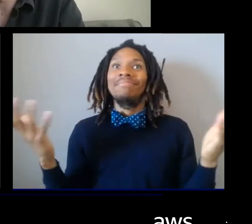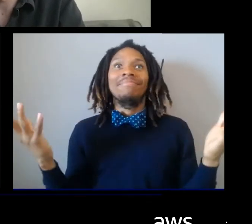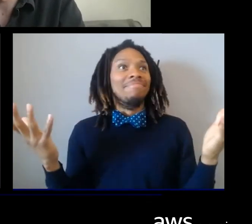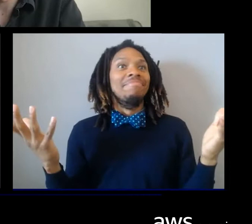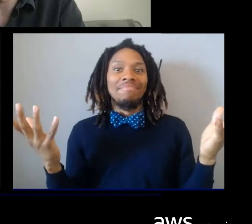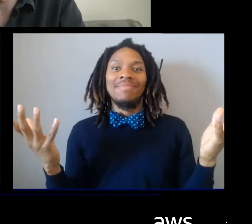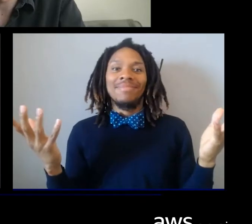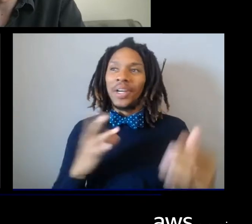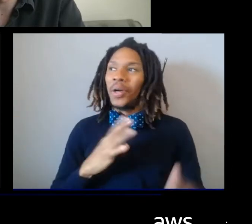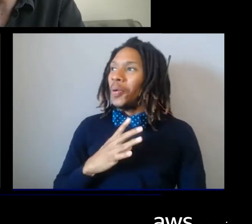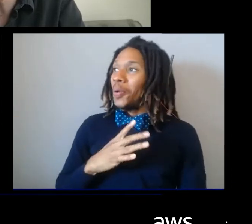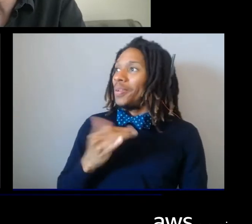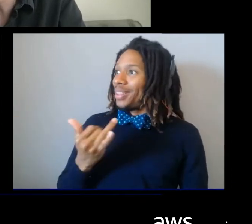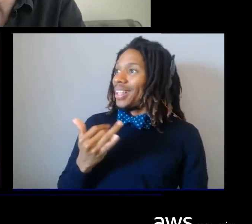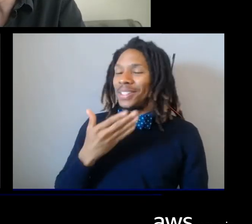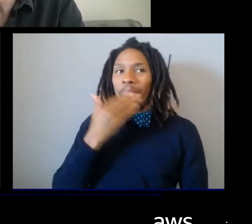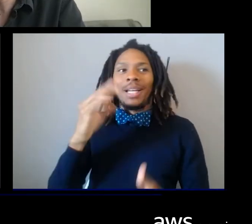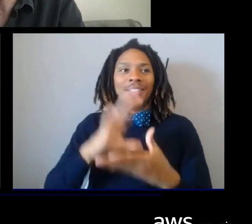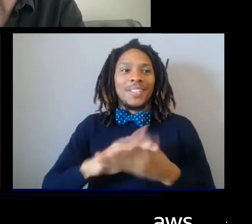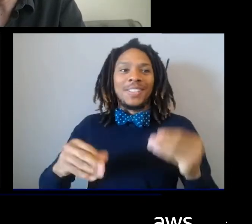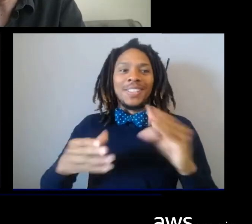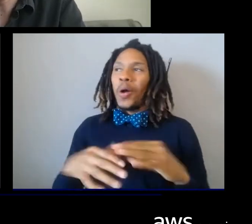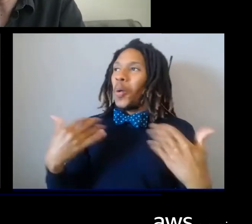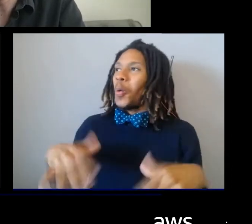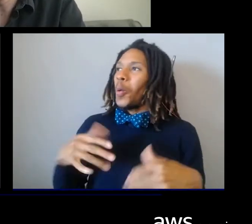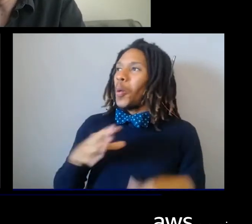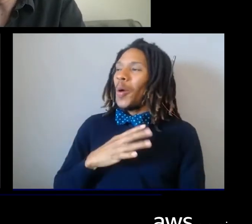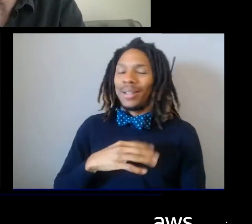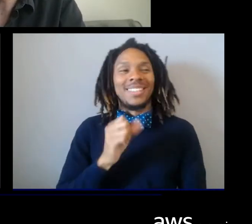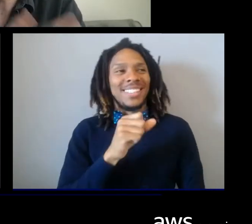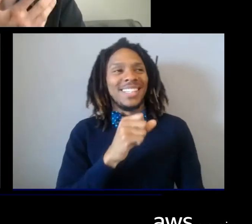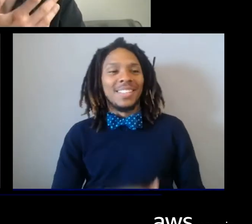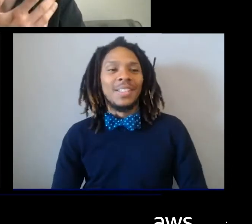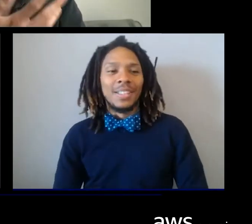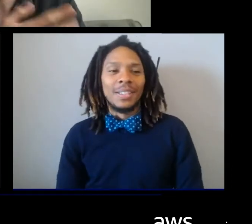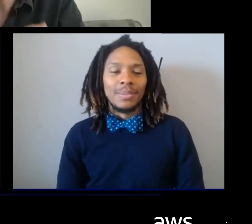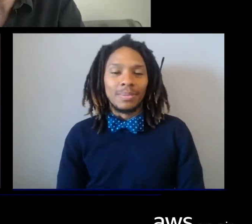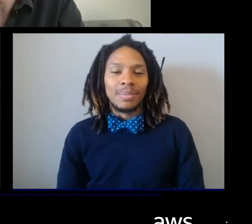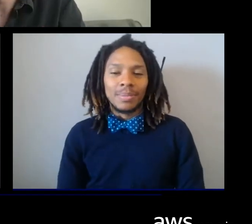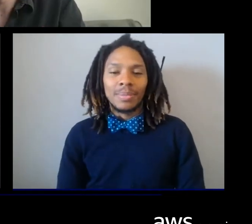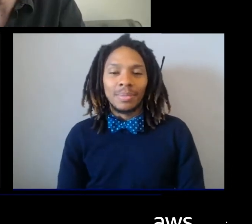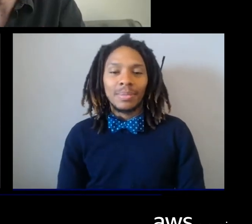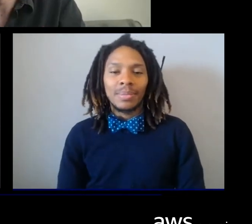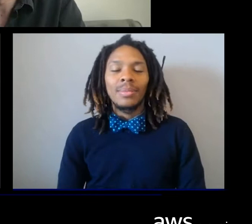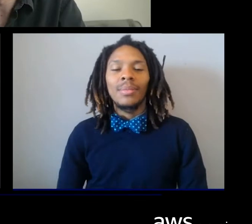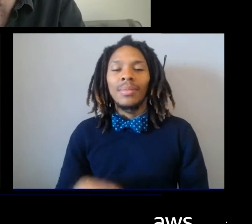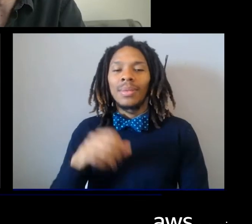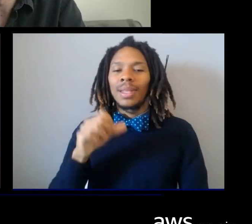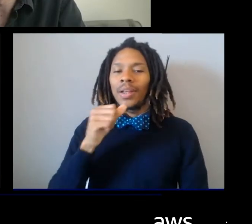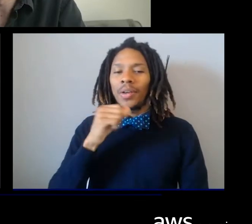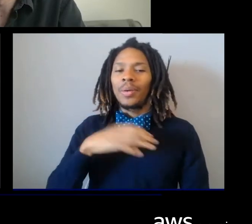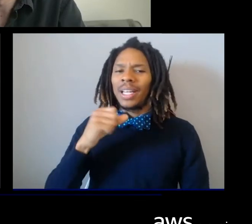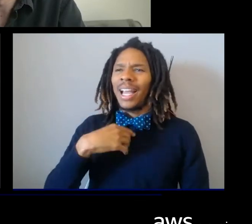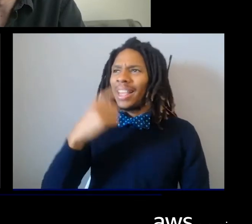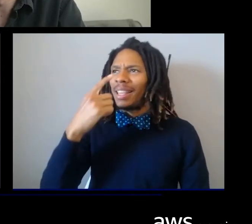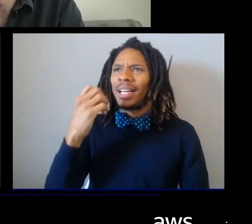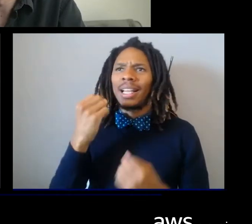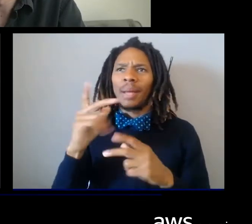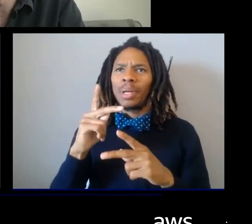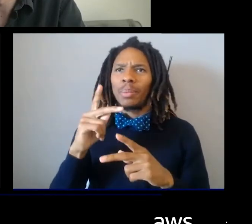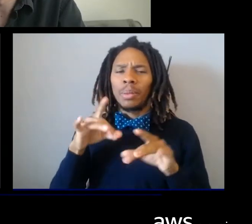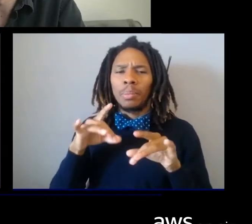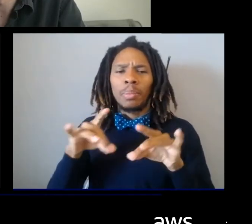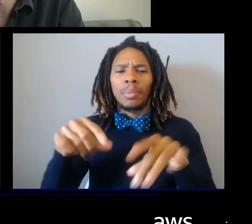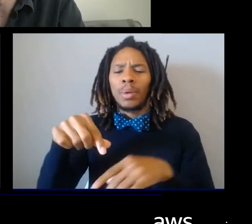That's the best Yeah. story. yeah, exactly. So and Yeah, no, I mean, I think a lot of people do learn quantum programming